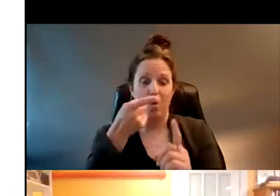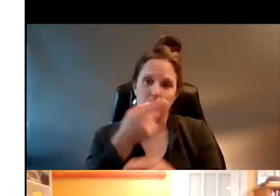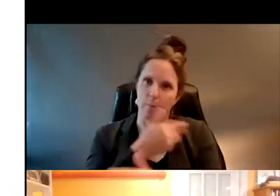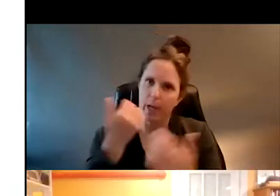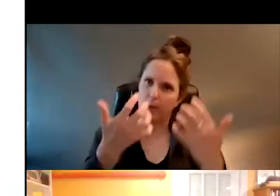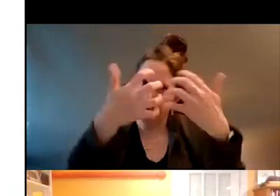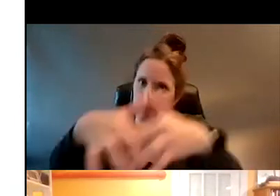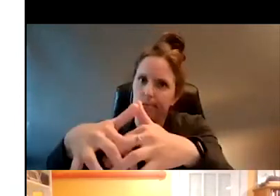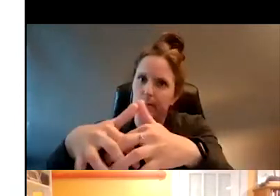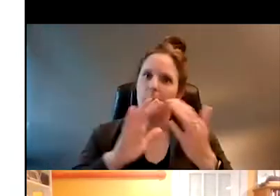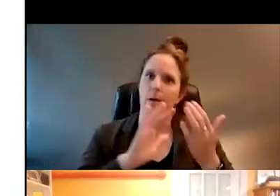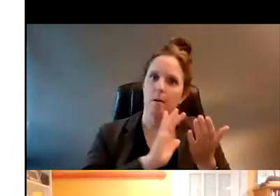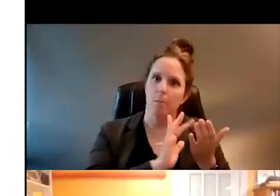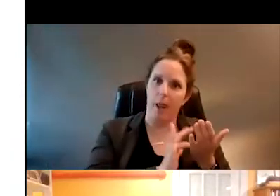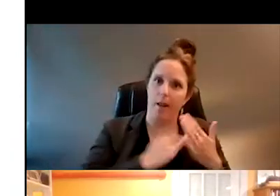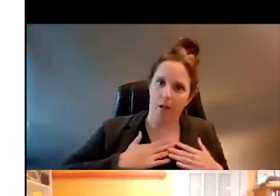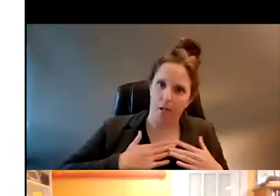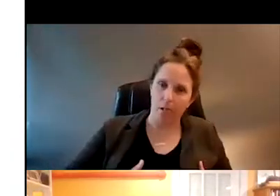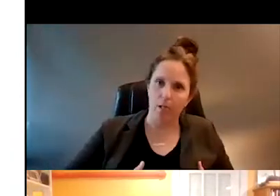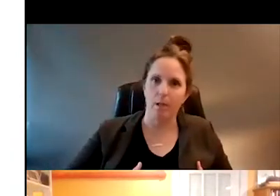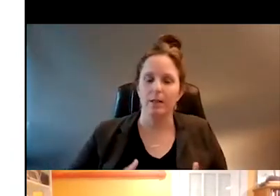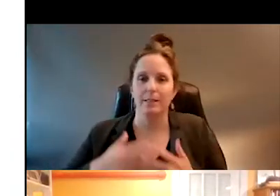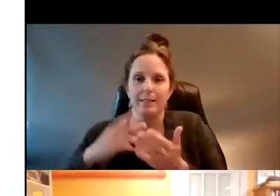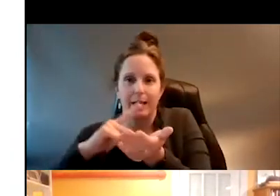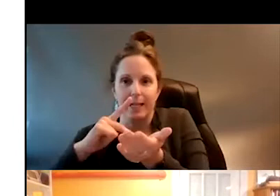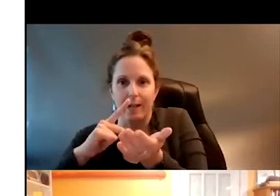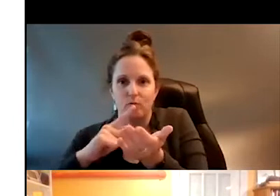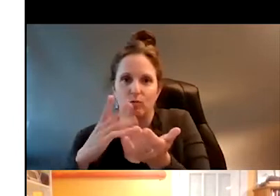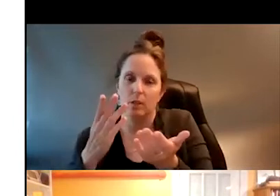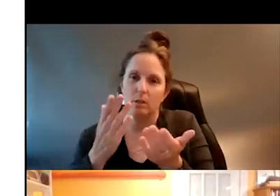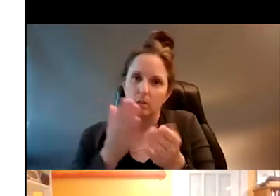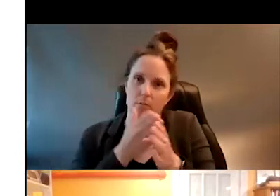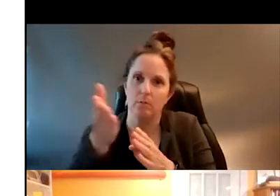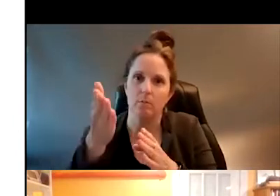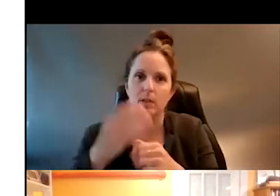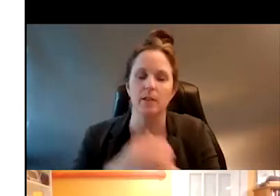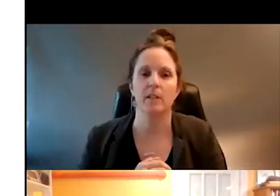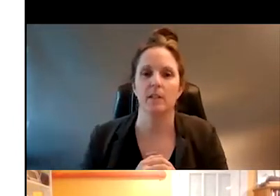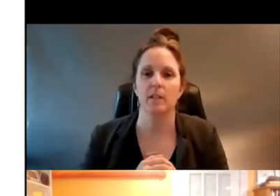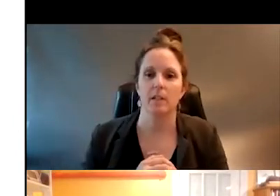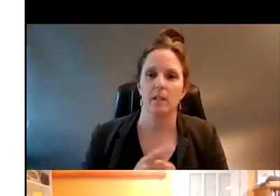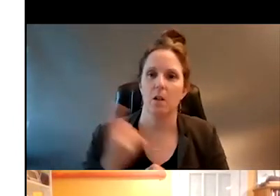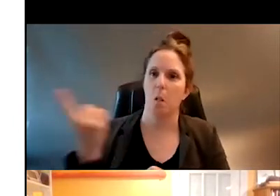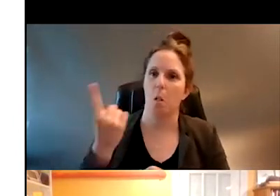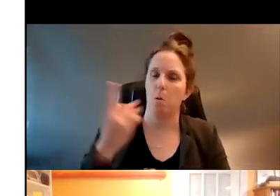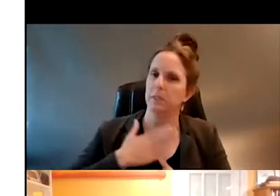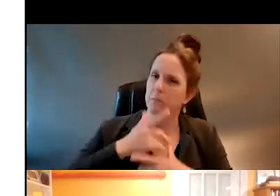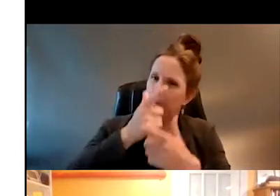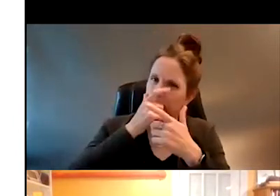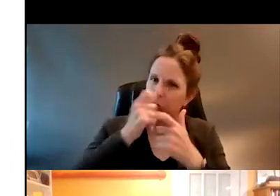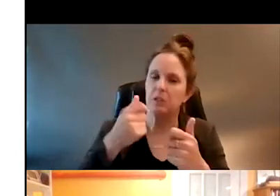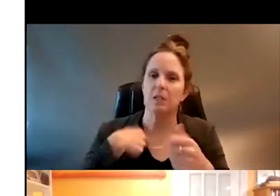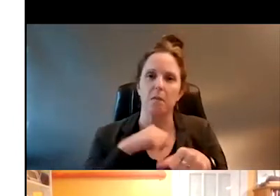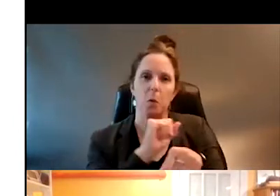psychiatric care. And it has always been a career interest of mine. I've done things with HIV care in patients with serious